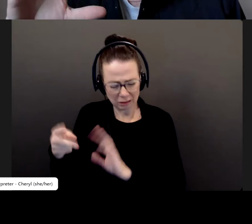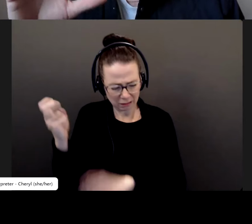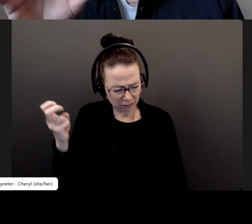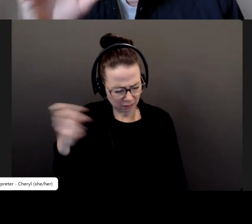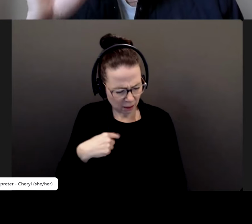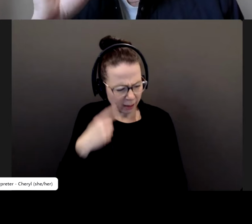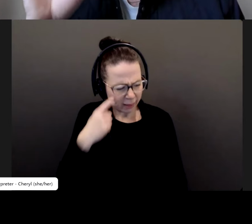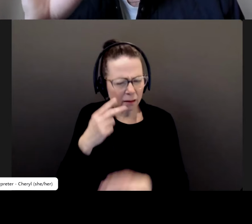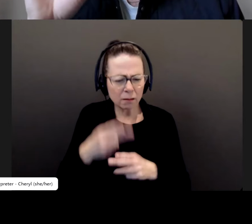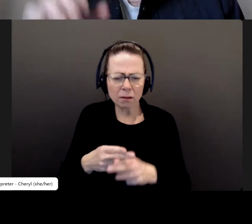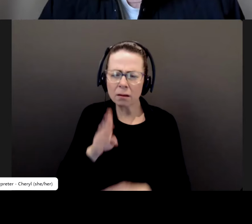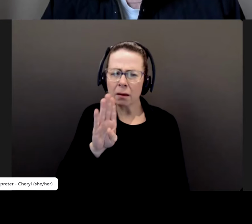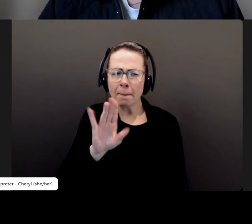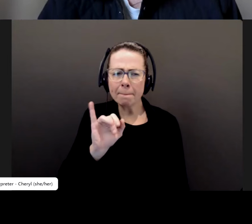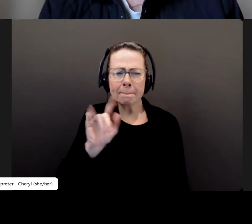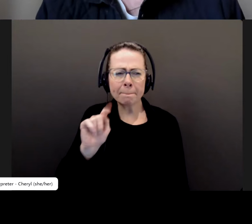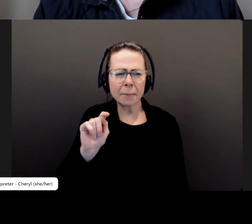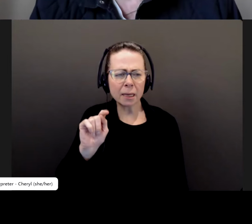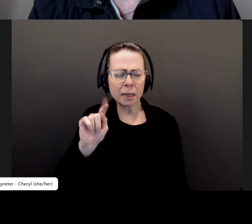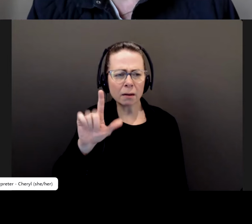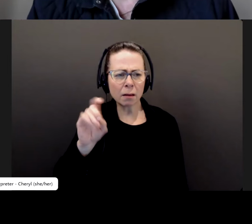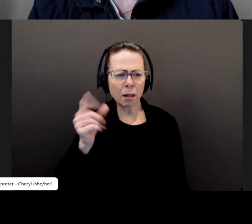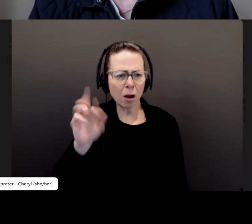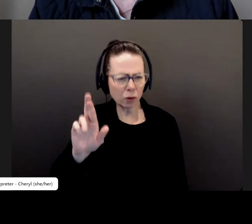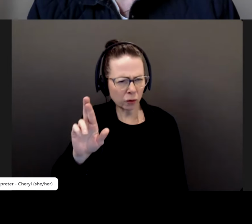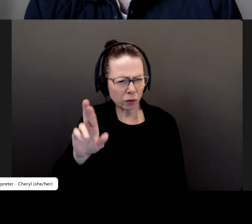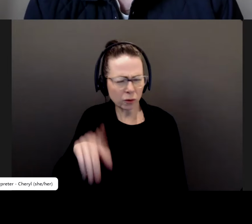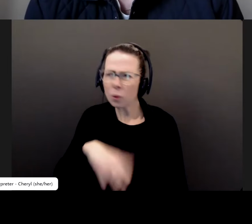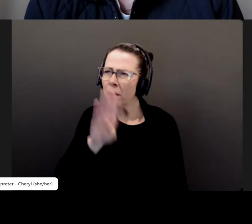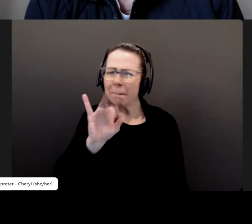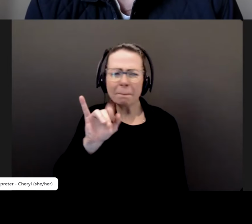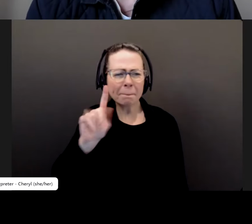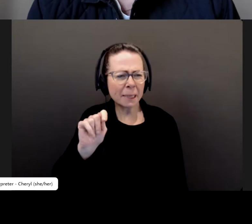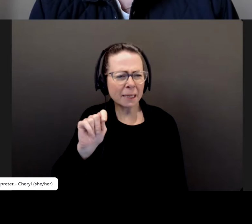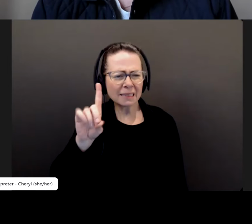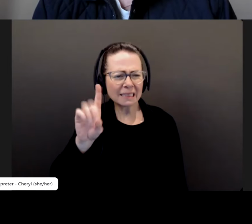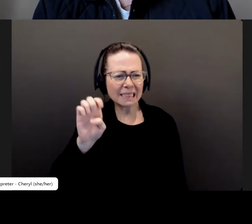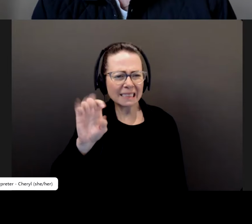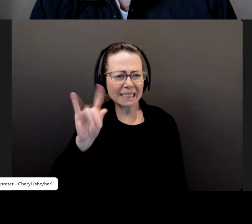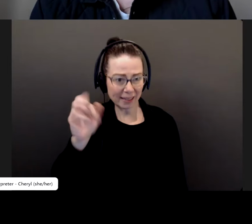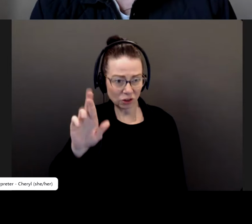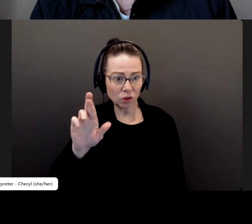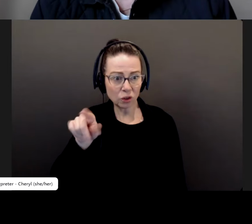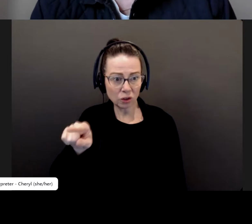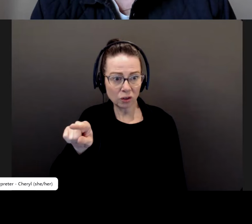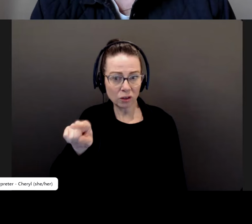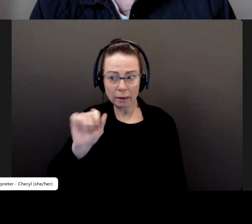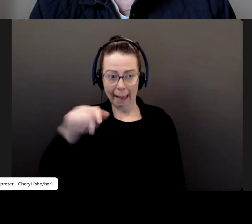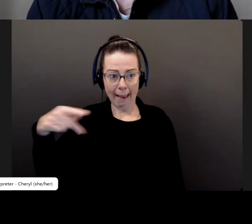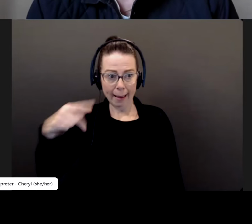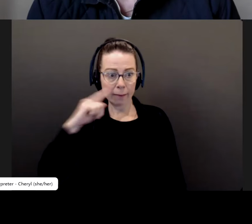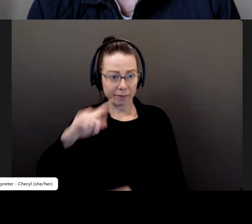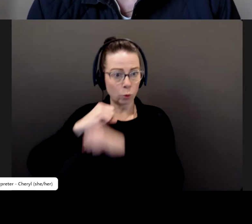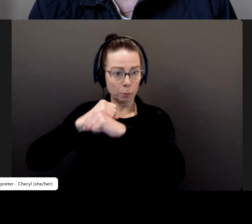BitLocker or Bitdefender. There's this one bigger one that had a major breach, and that happened. But it's also true sometimes that